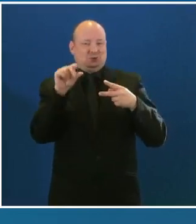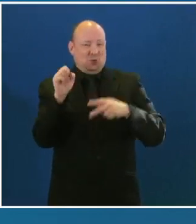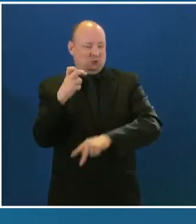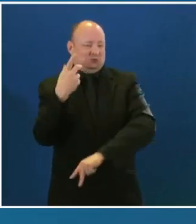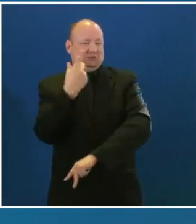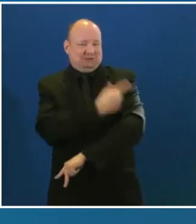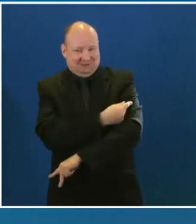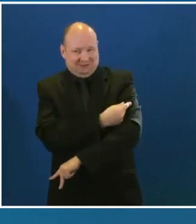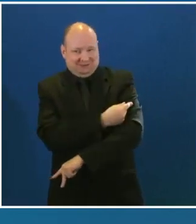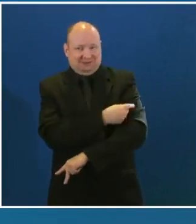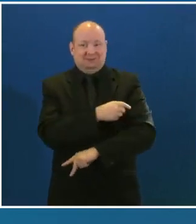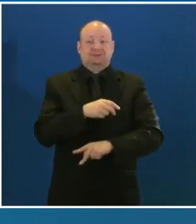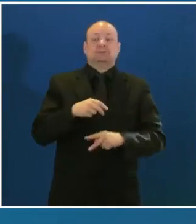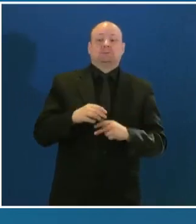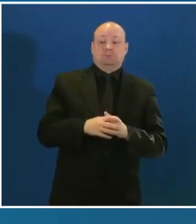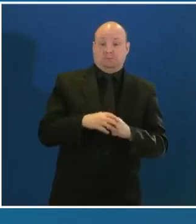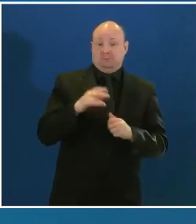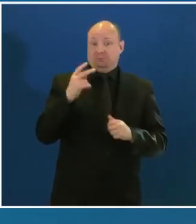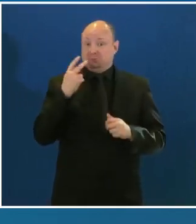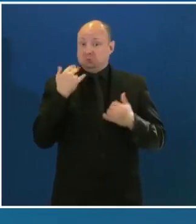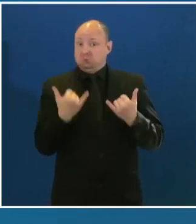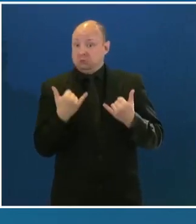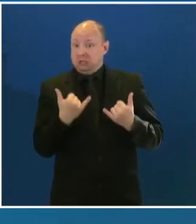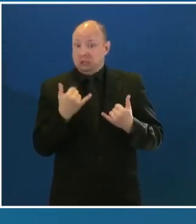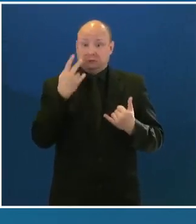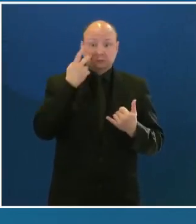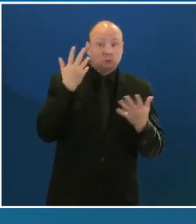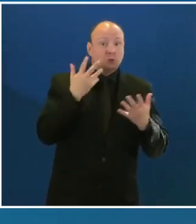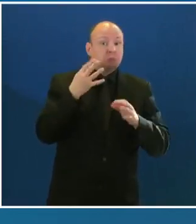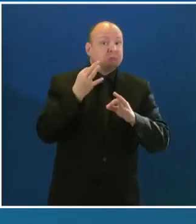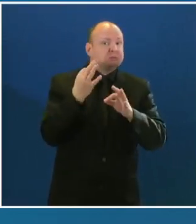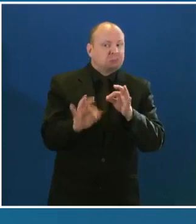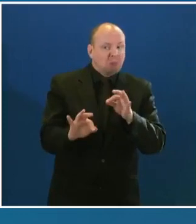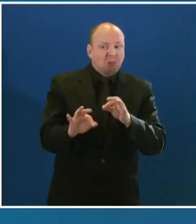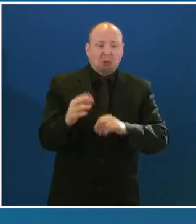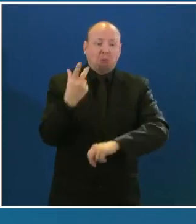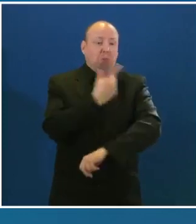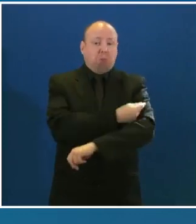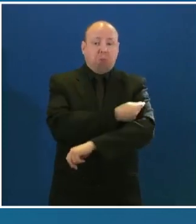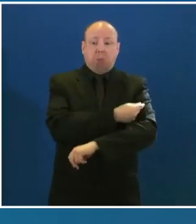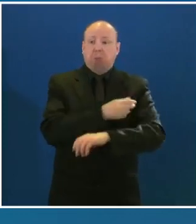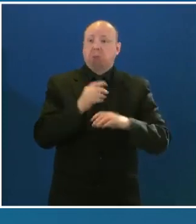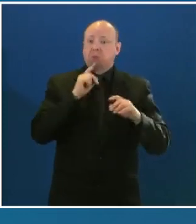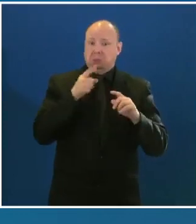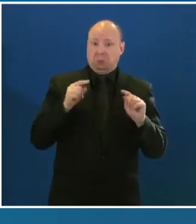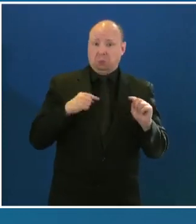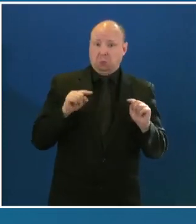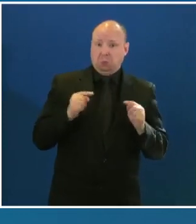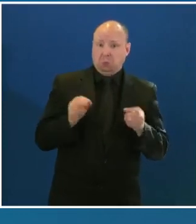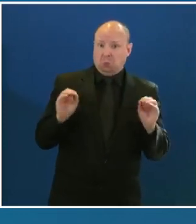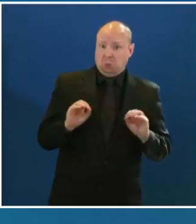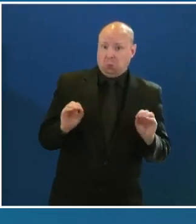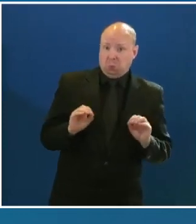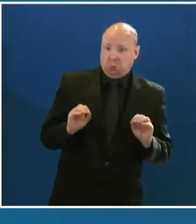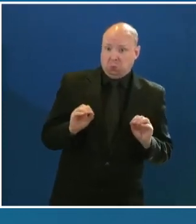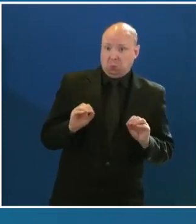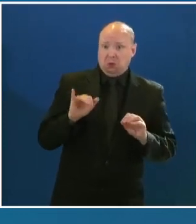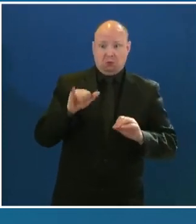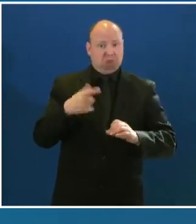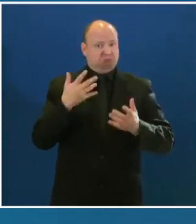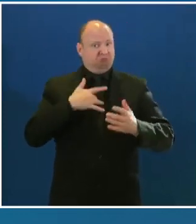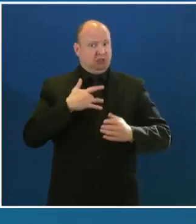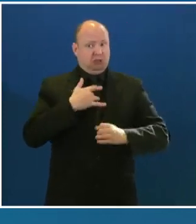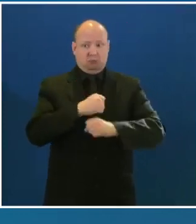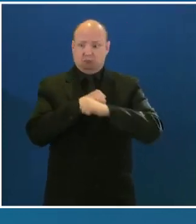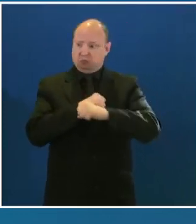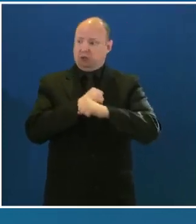It's simple and painless, and I'm thrilled to be on my way to being protected against this very dangerous virus. So I encourage everyone who